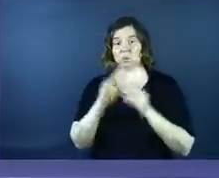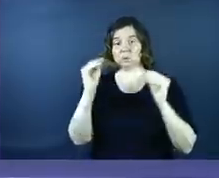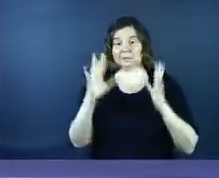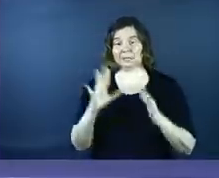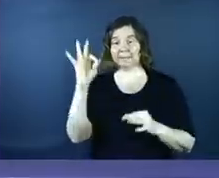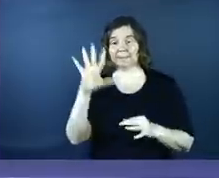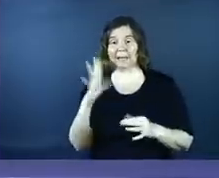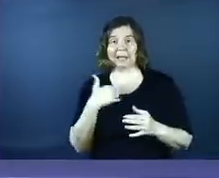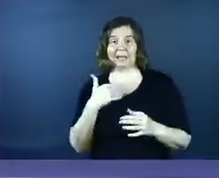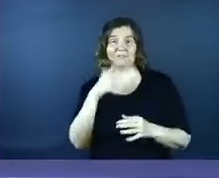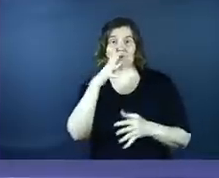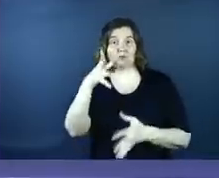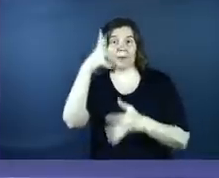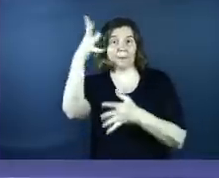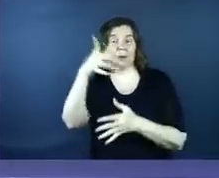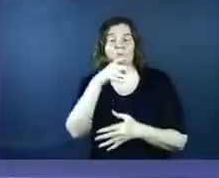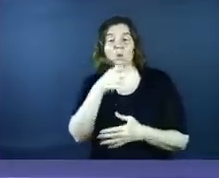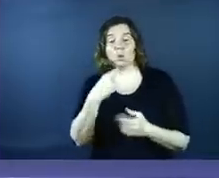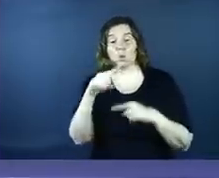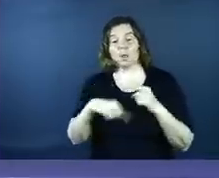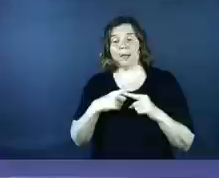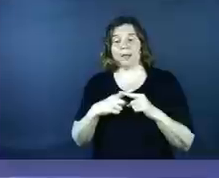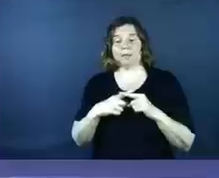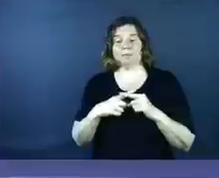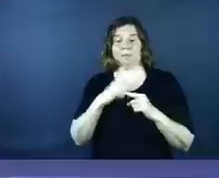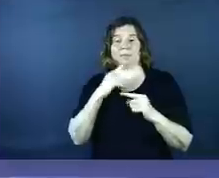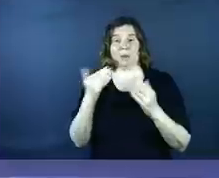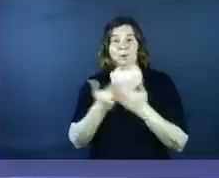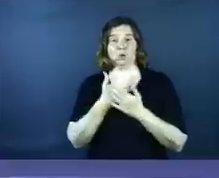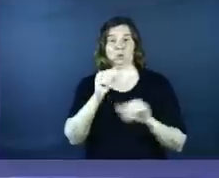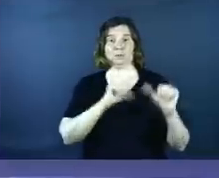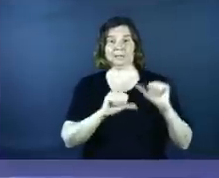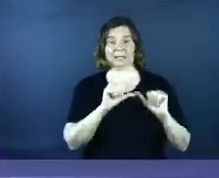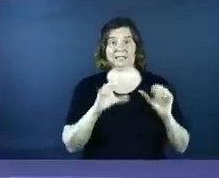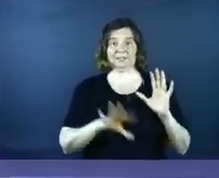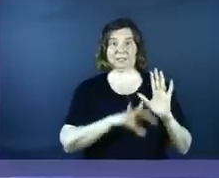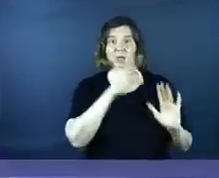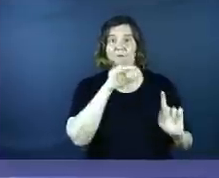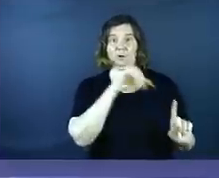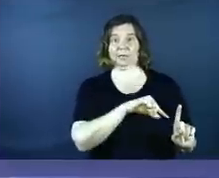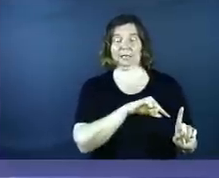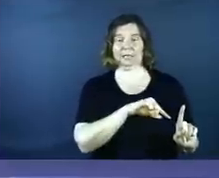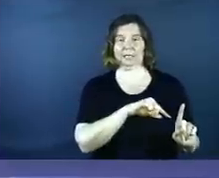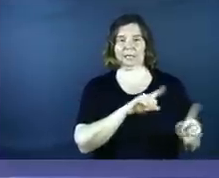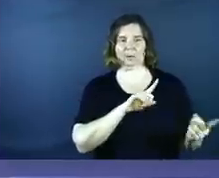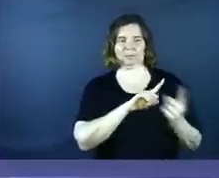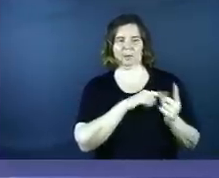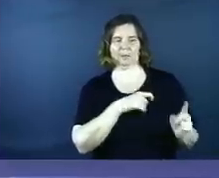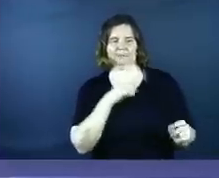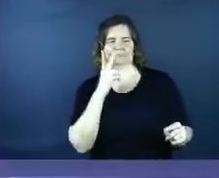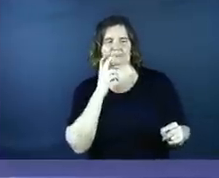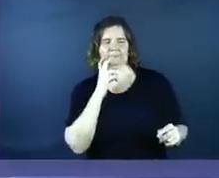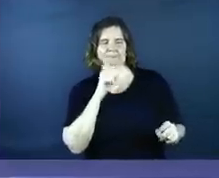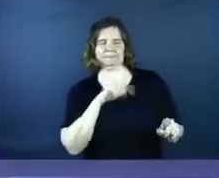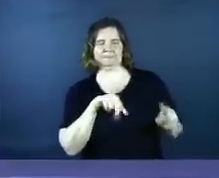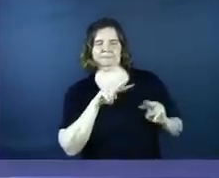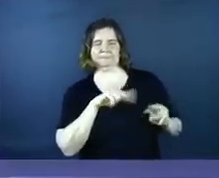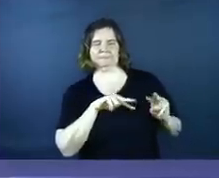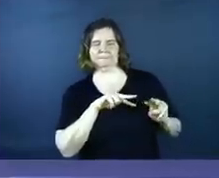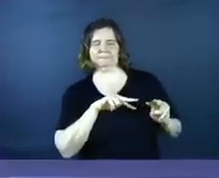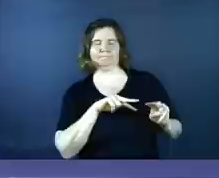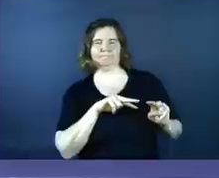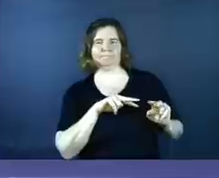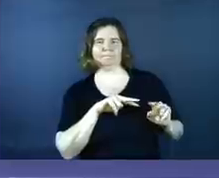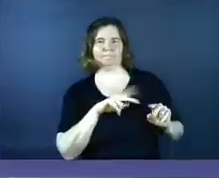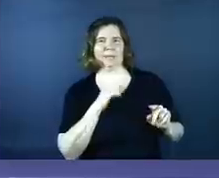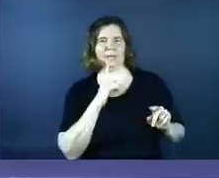and even grandparents who, whenever there would be a new scientific discovery, it was met with suspicion or opposition,